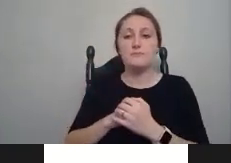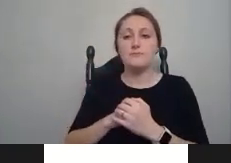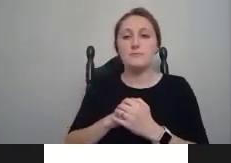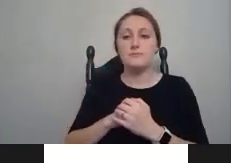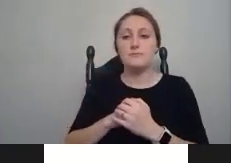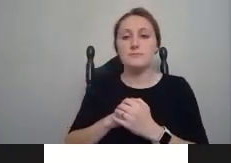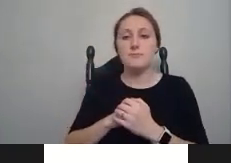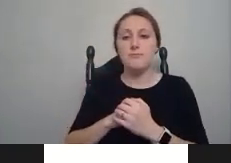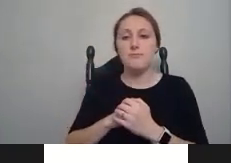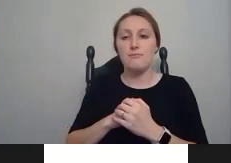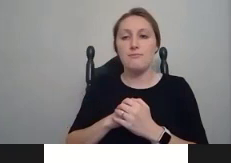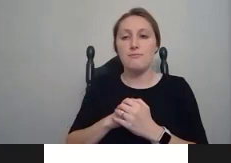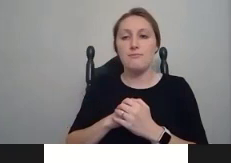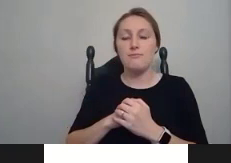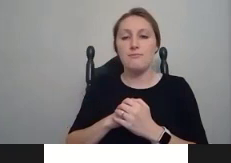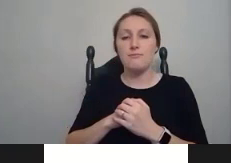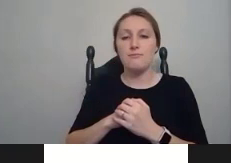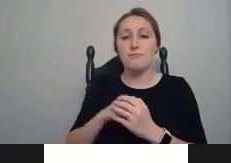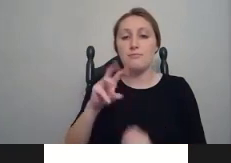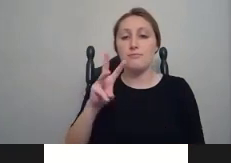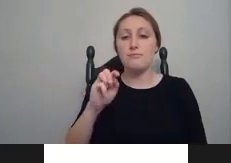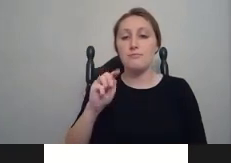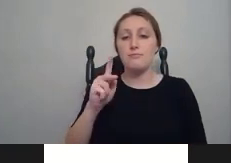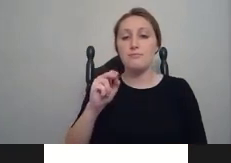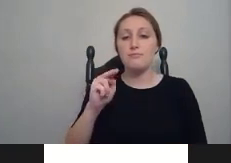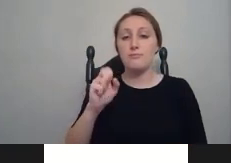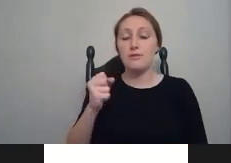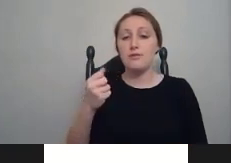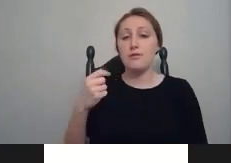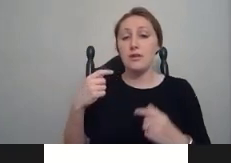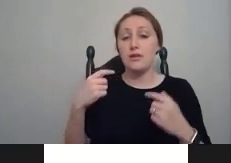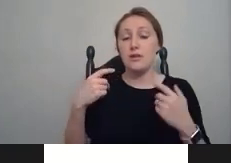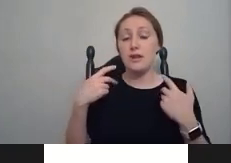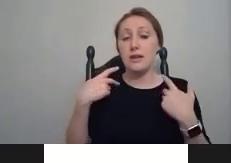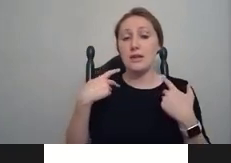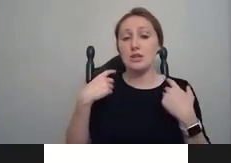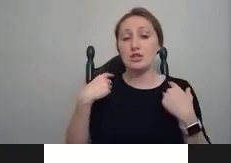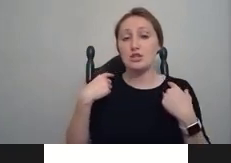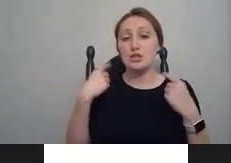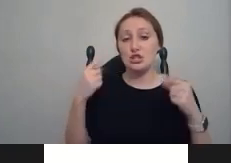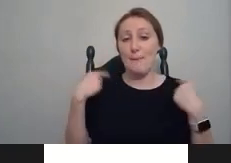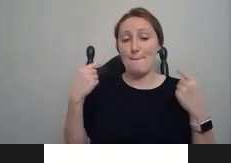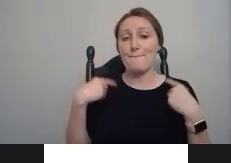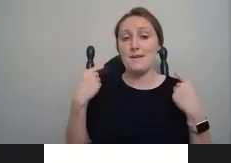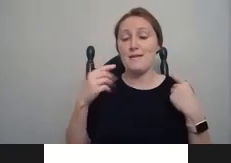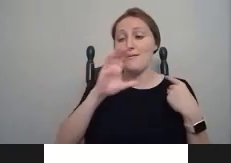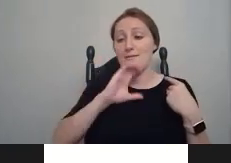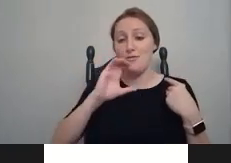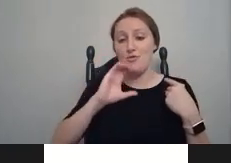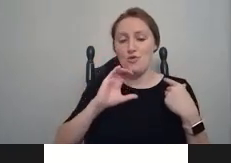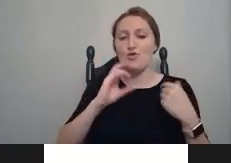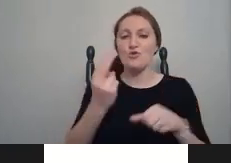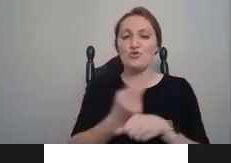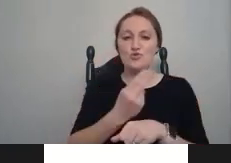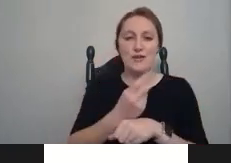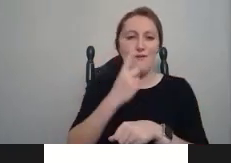The Watkins gym and cafeteria is currently, and at the beginning of the summer was being used as a